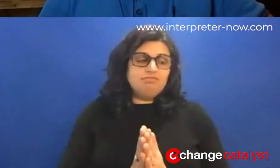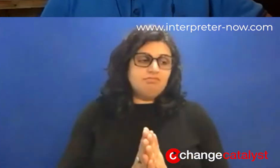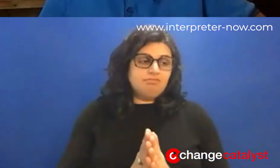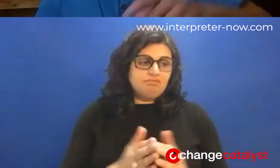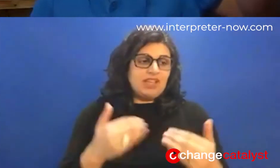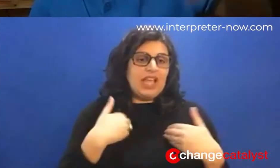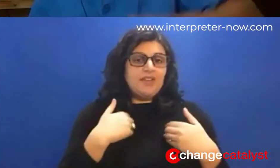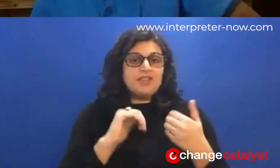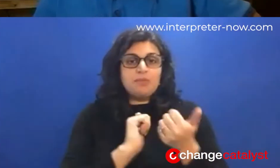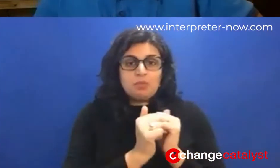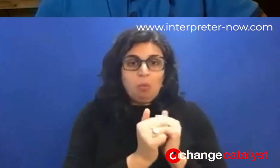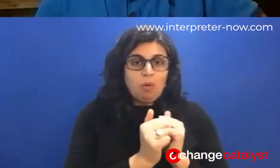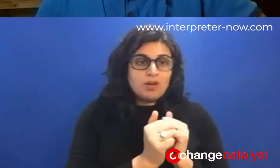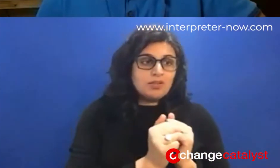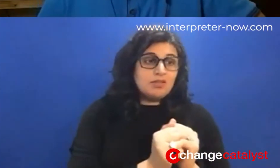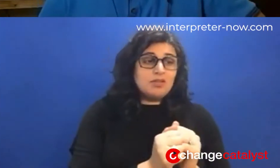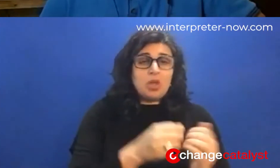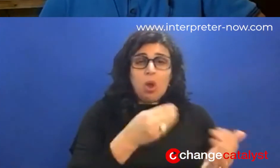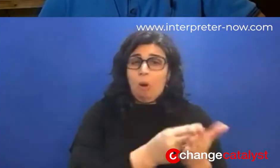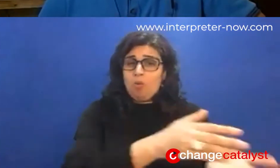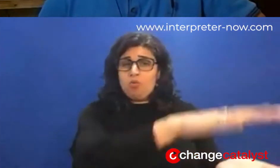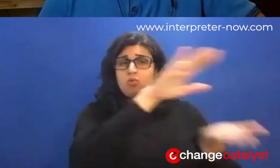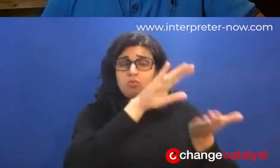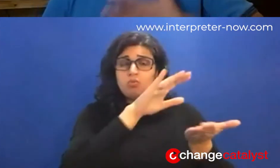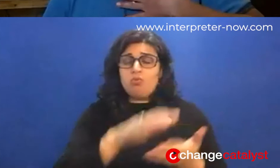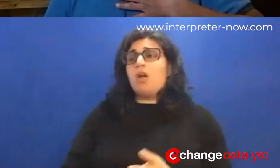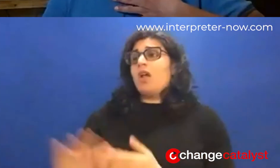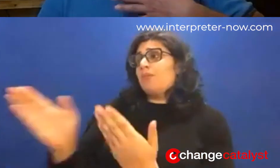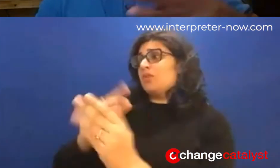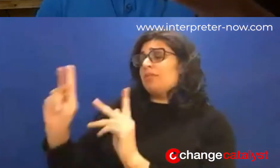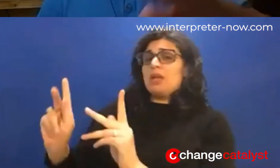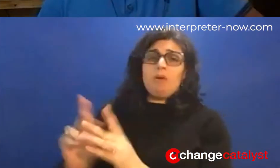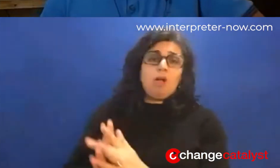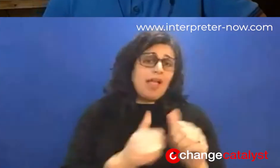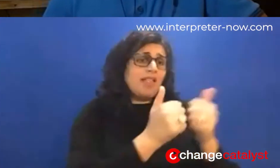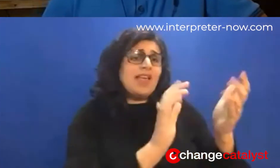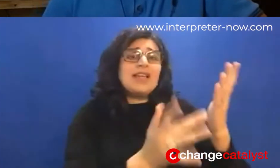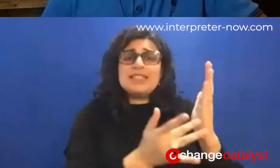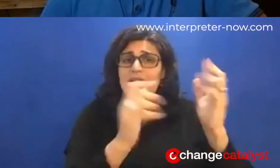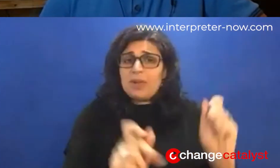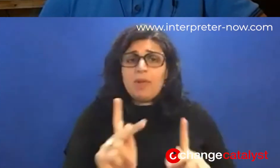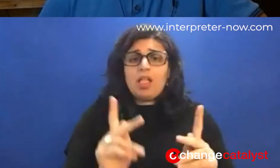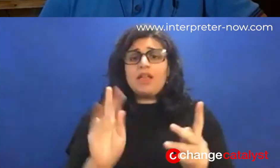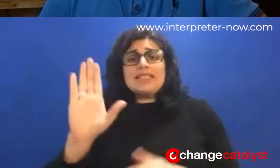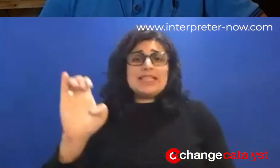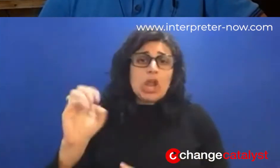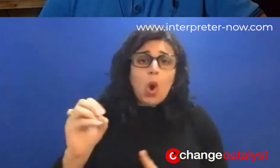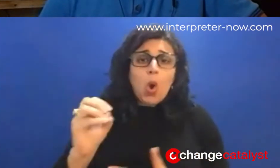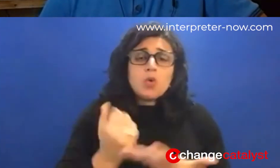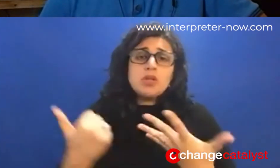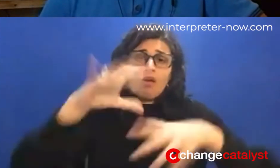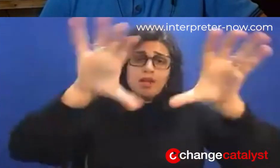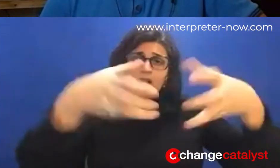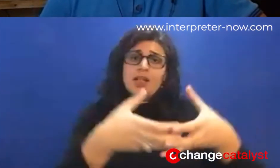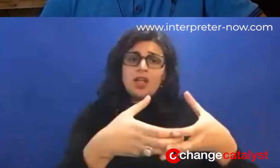over there. We got some music people over there. We got some more athletes. We got some tech people. We got some CEOs and whatnot. We have